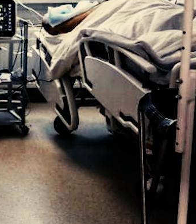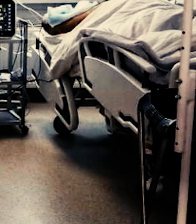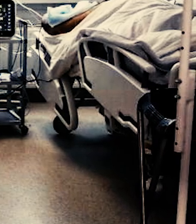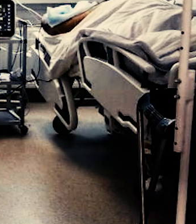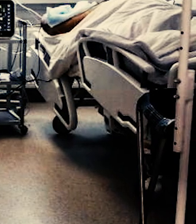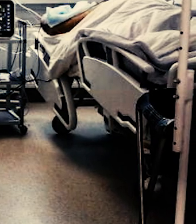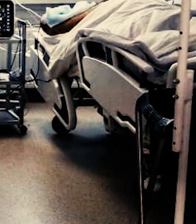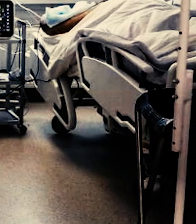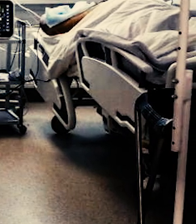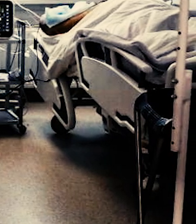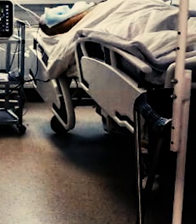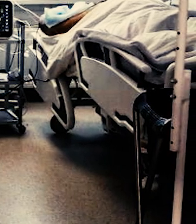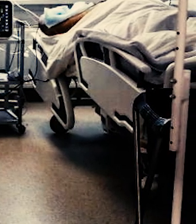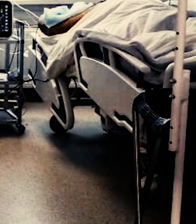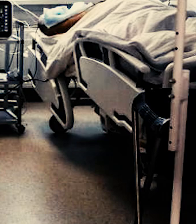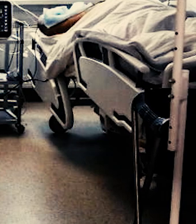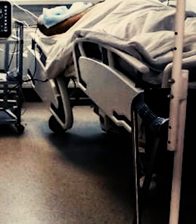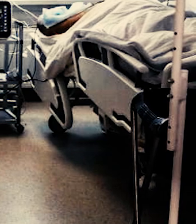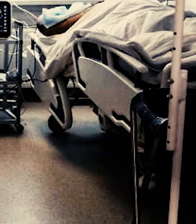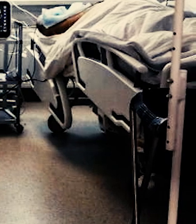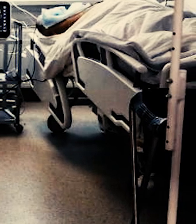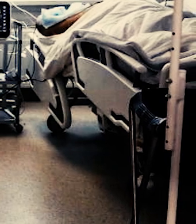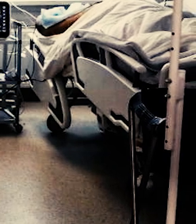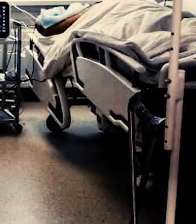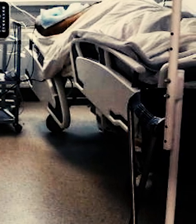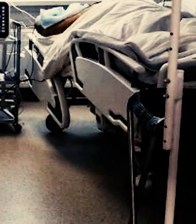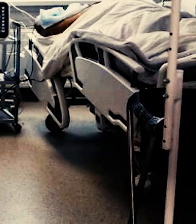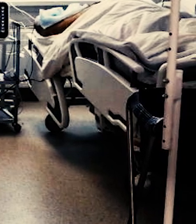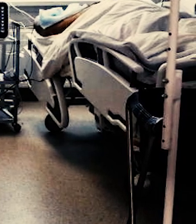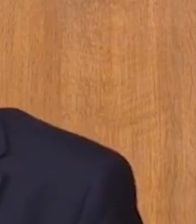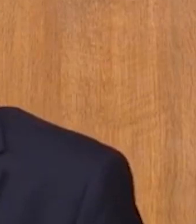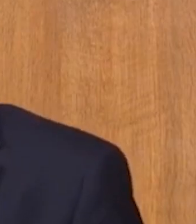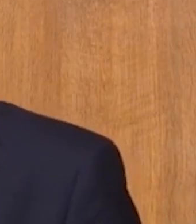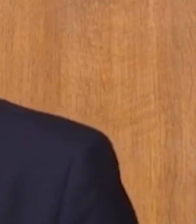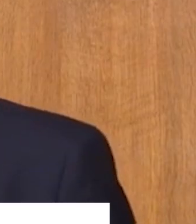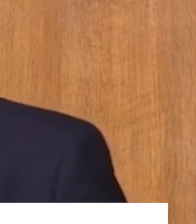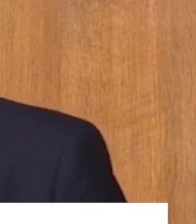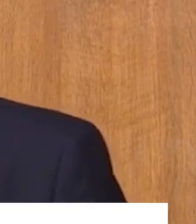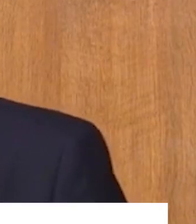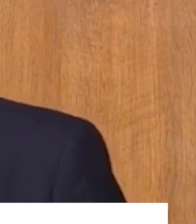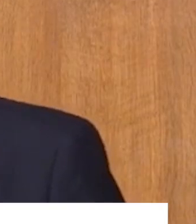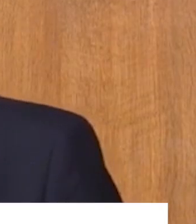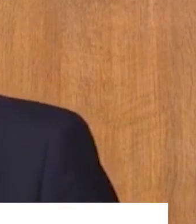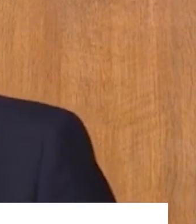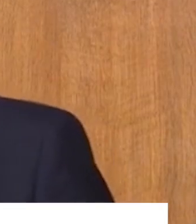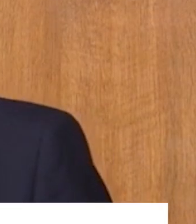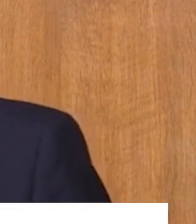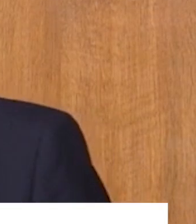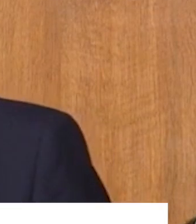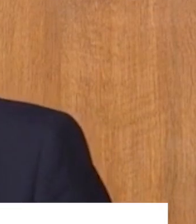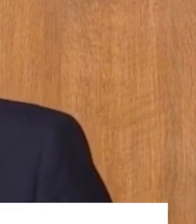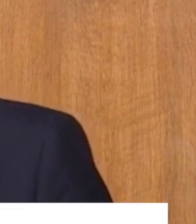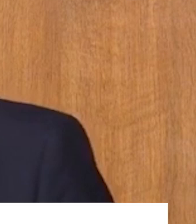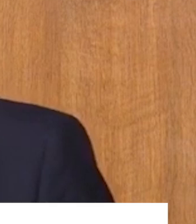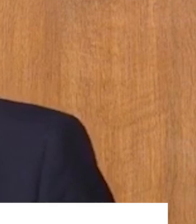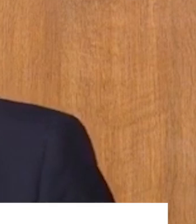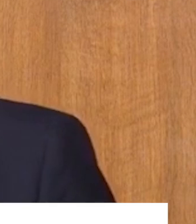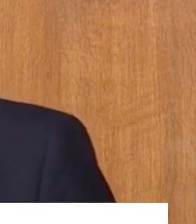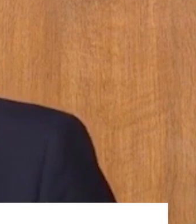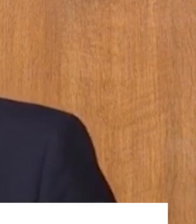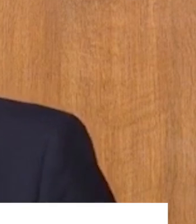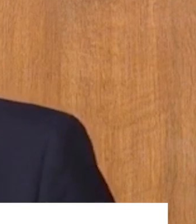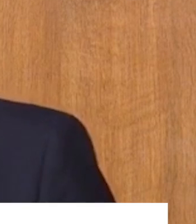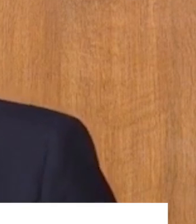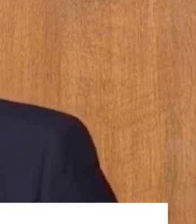effect. And it's really important because the drug itself is very widely available. It's on almost every pharmacy shelf in every